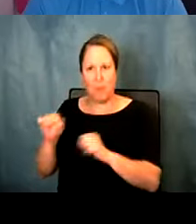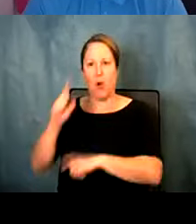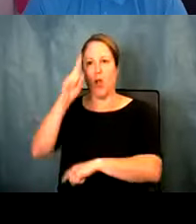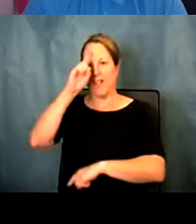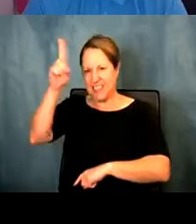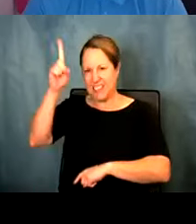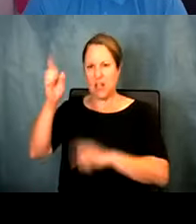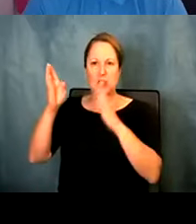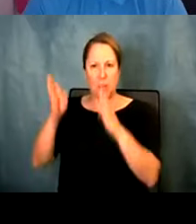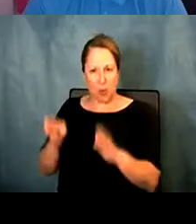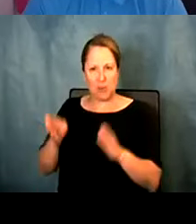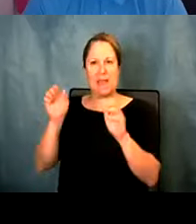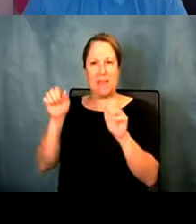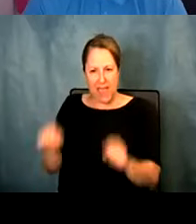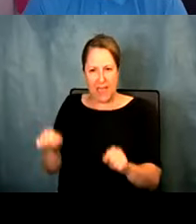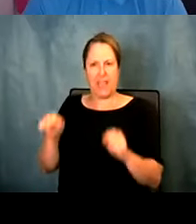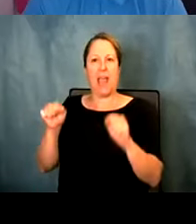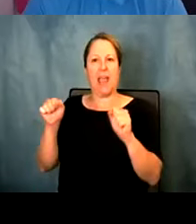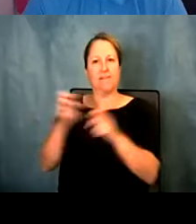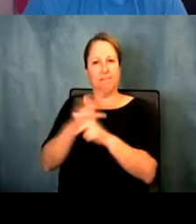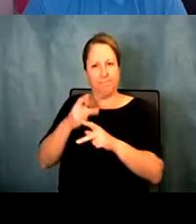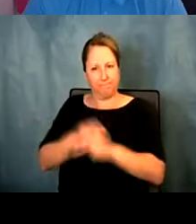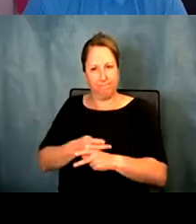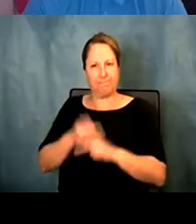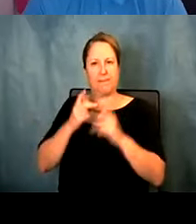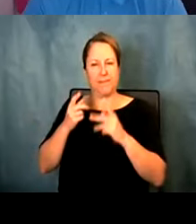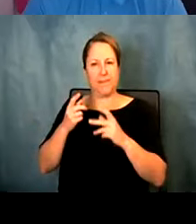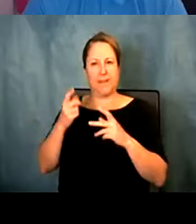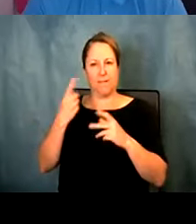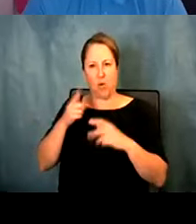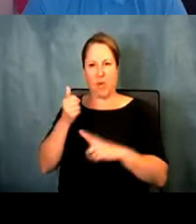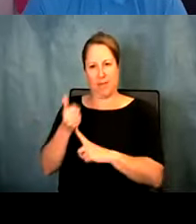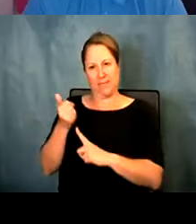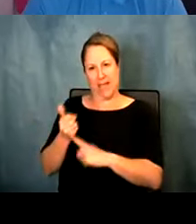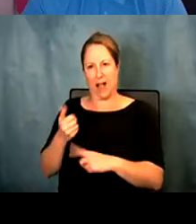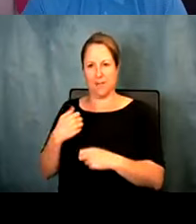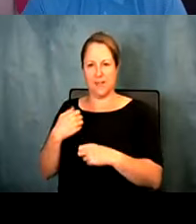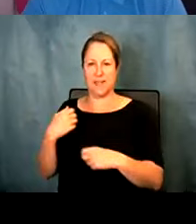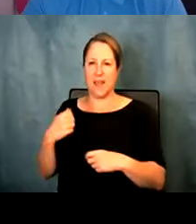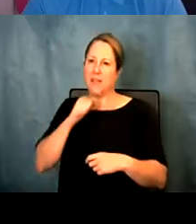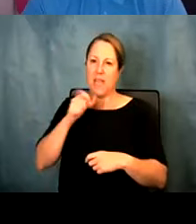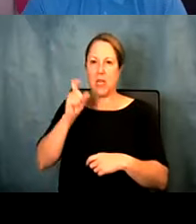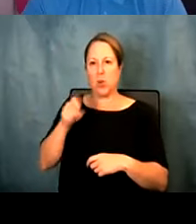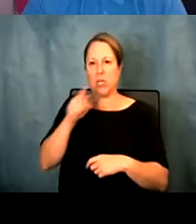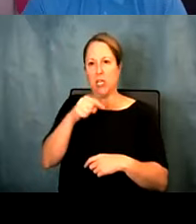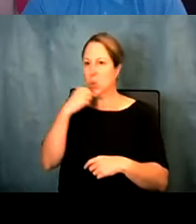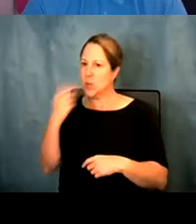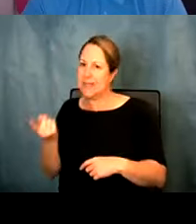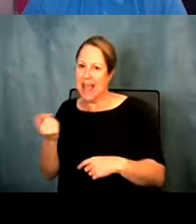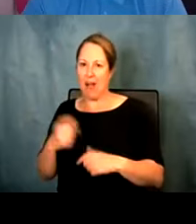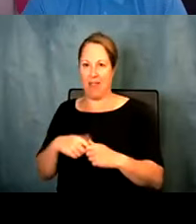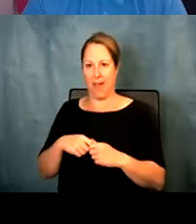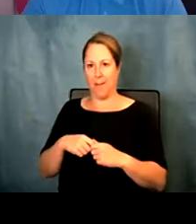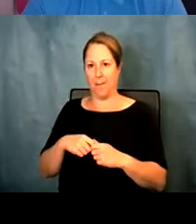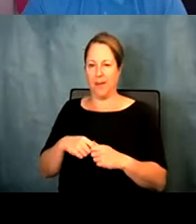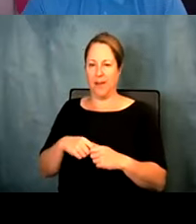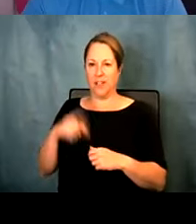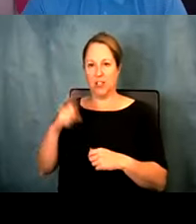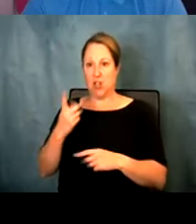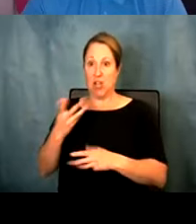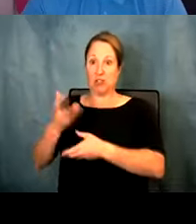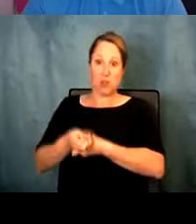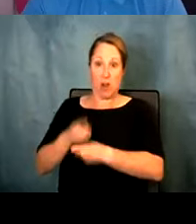to piece the puzzle together for themselves, and that they didn't need you to do it for them, and that they just need to trust you to make the decision. And I